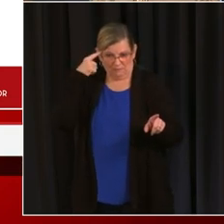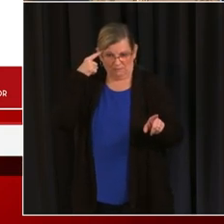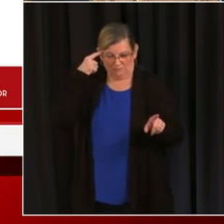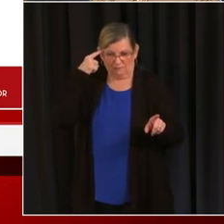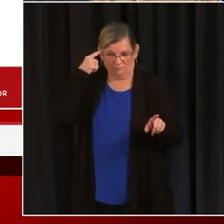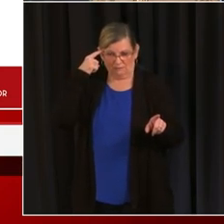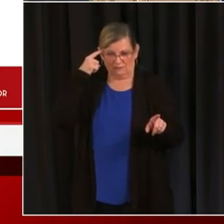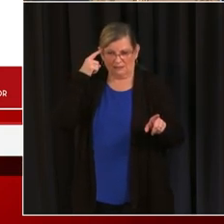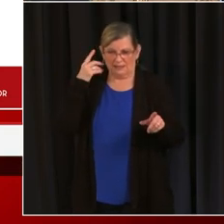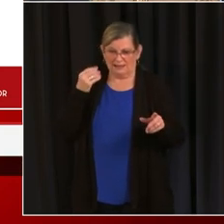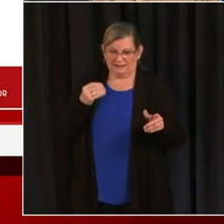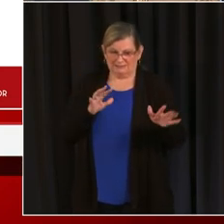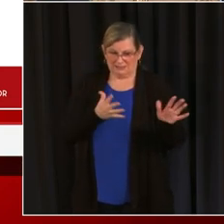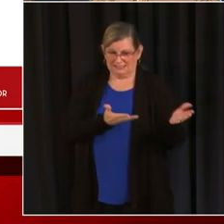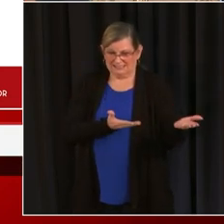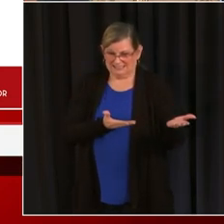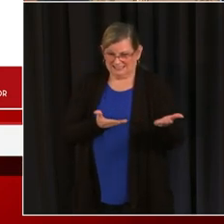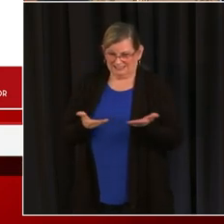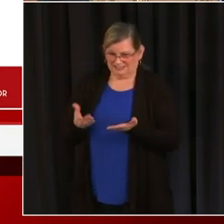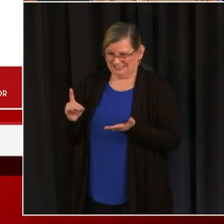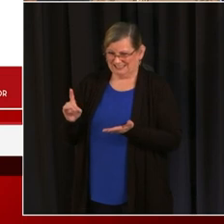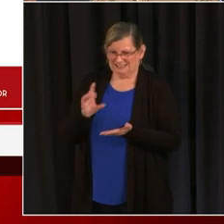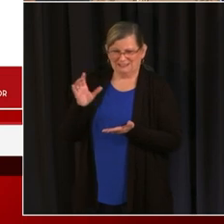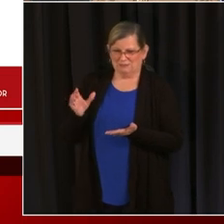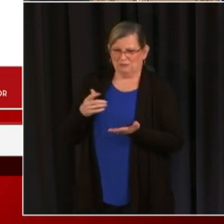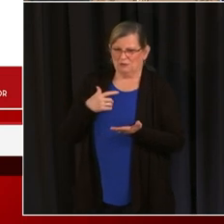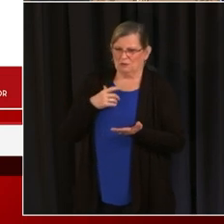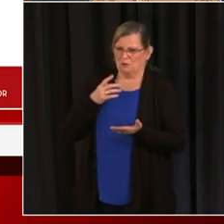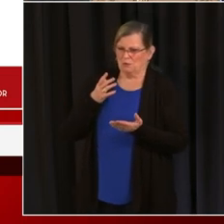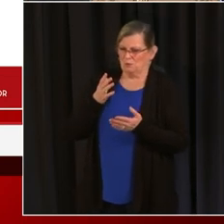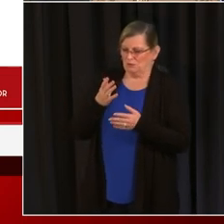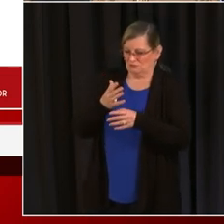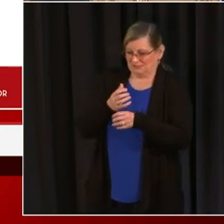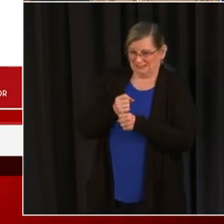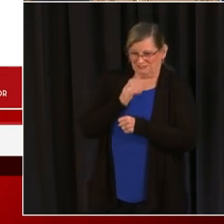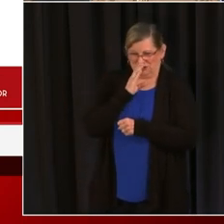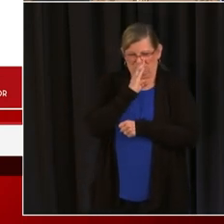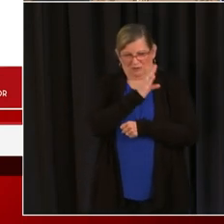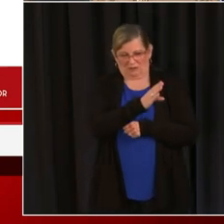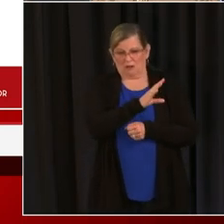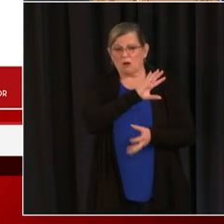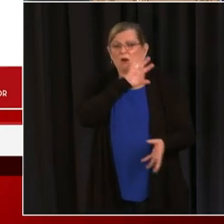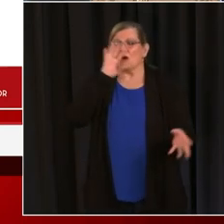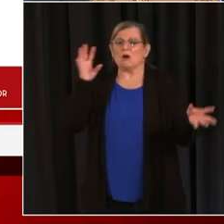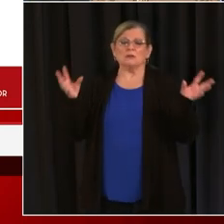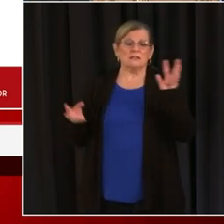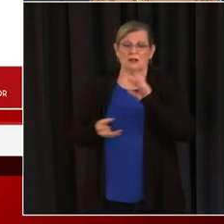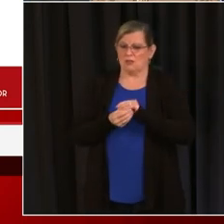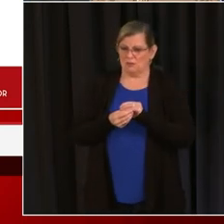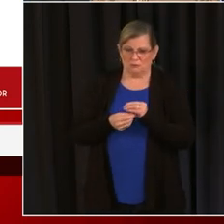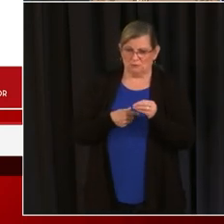doses that are delivered in the district that we don't receive. But the doses that we receive are